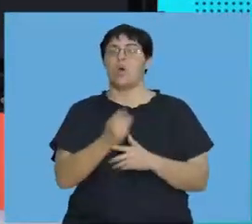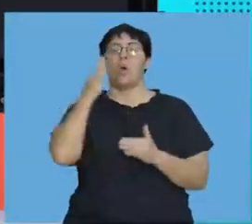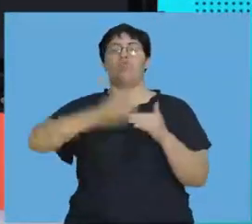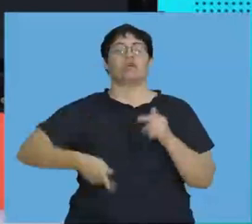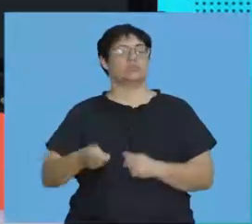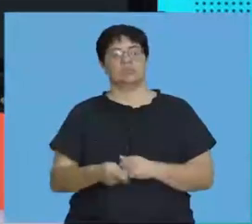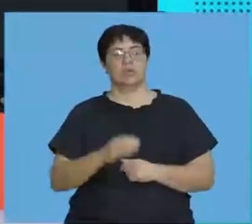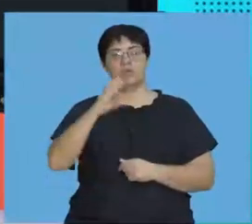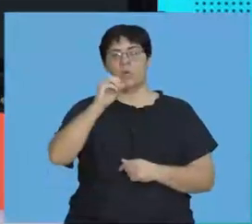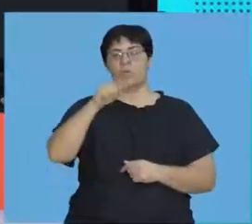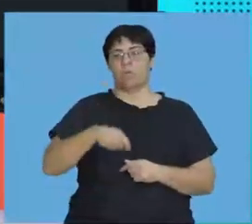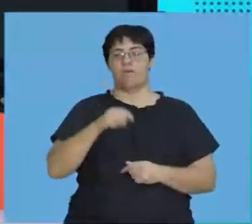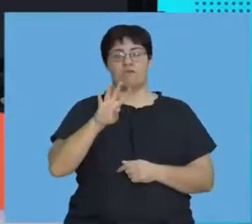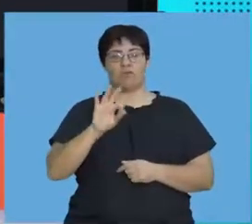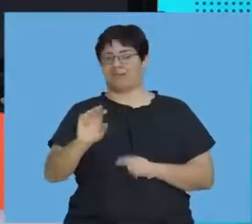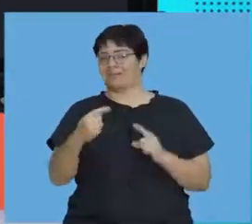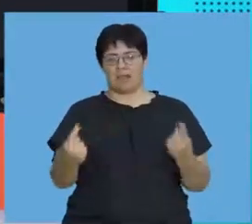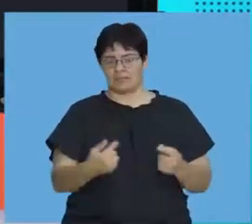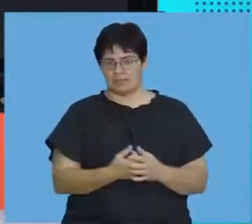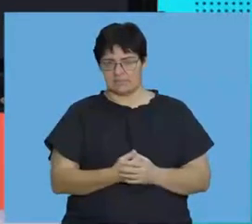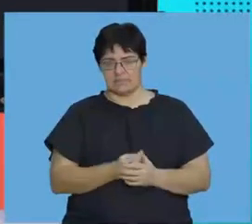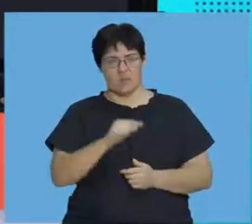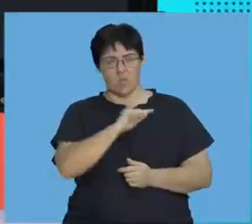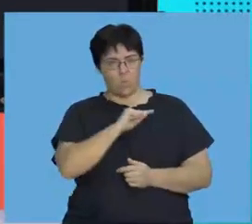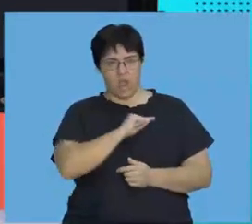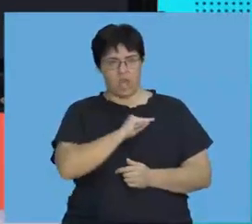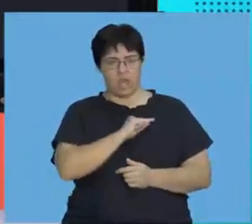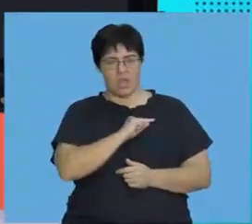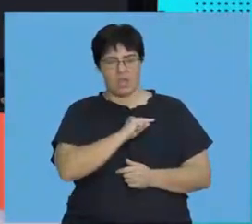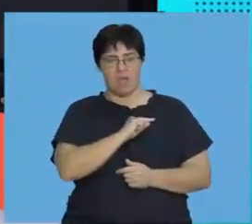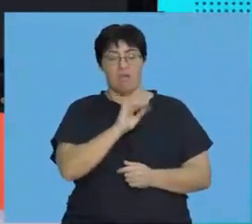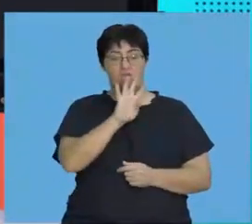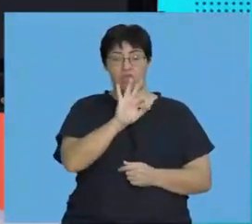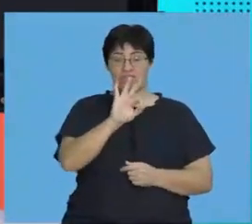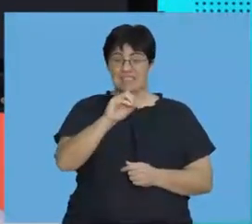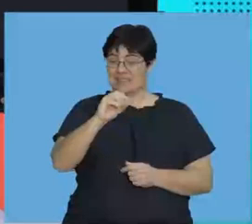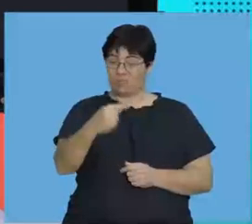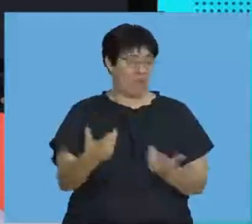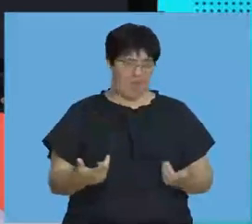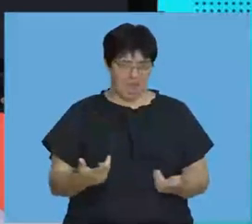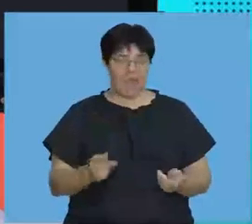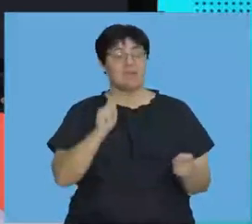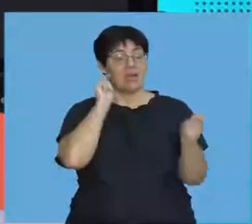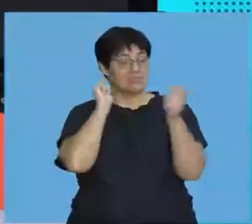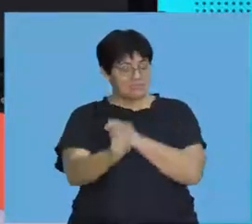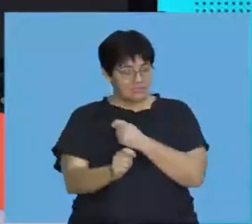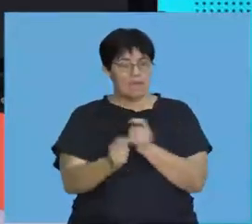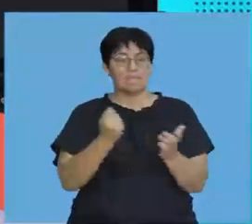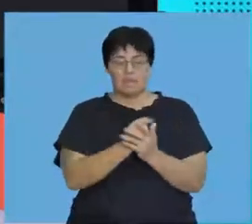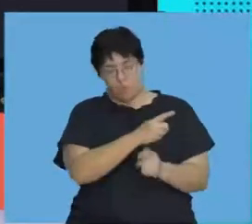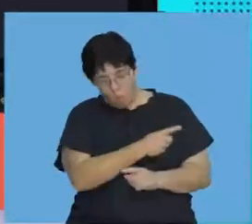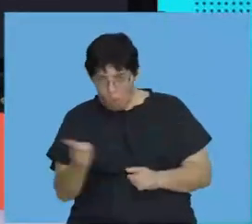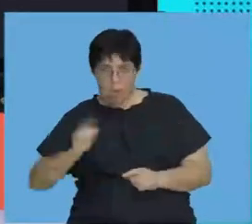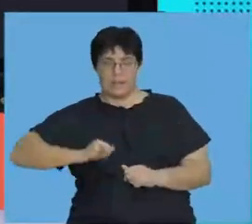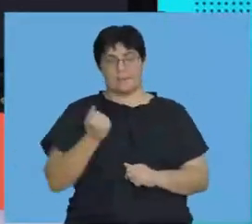this off to 0.43. Because it's not 430 grams. When I convert this, I have to keep all